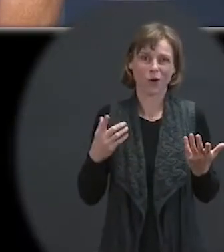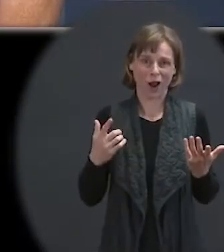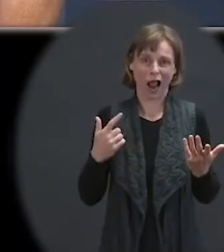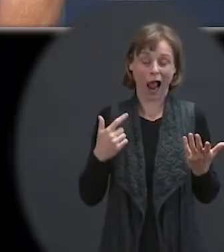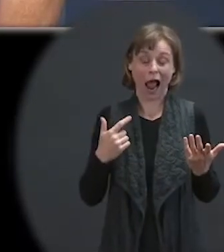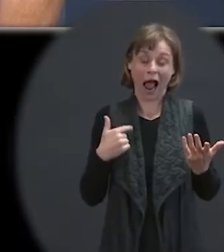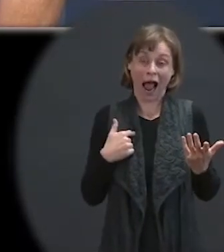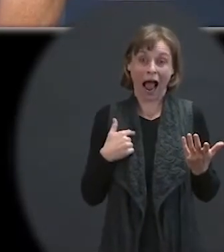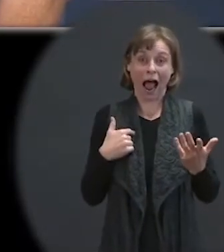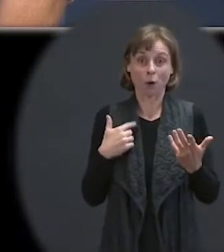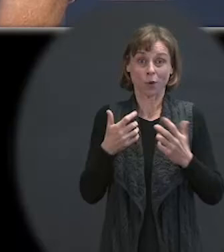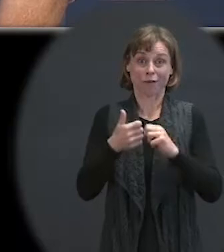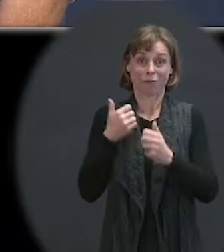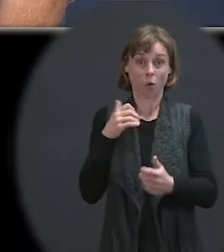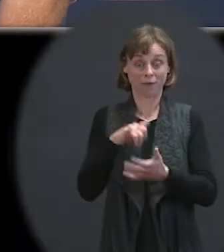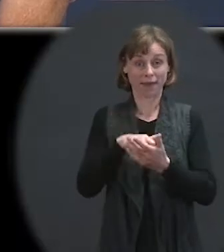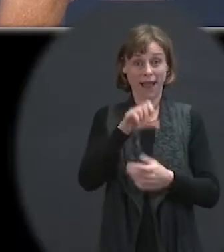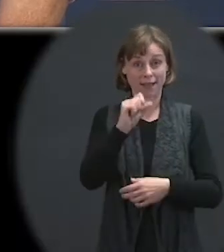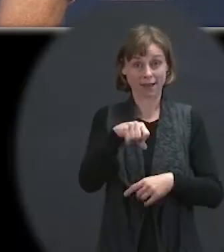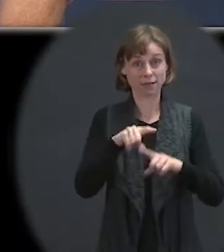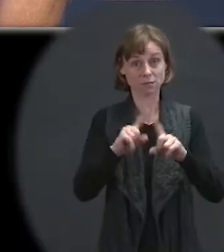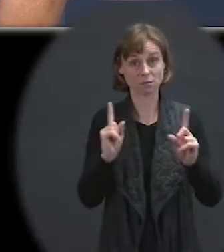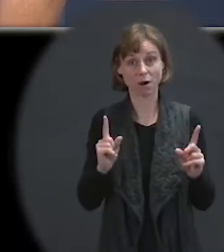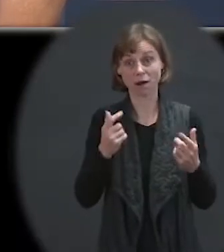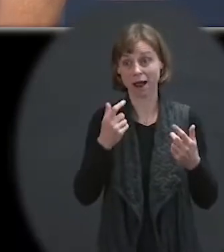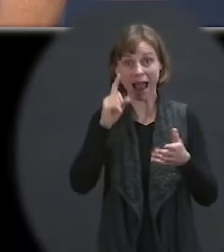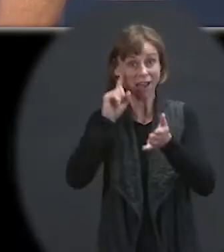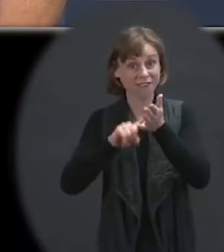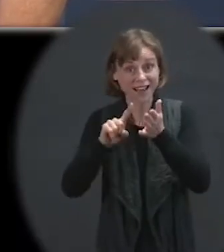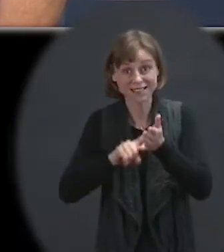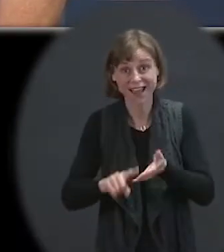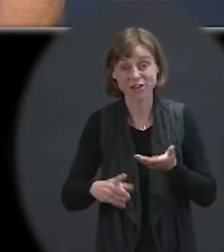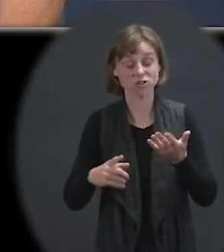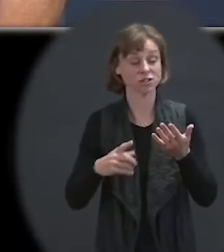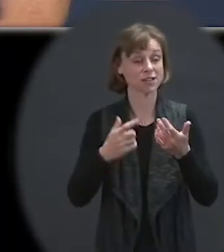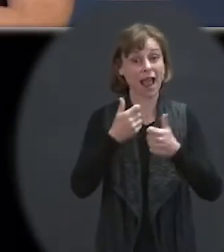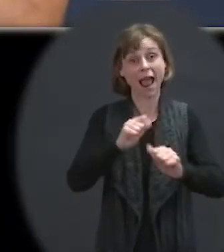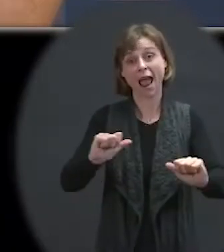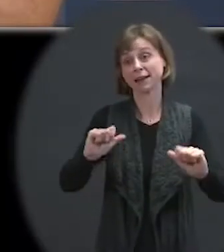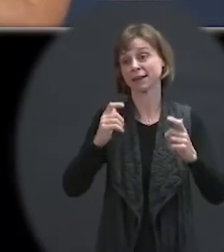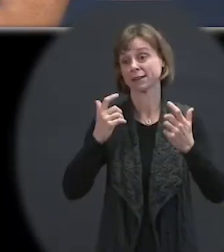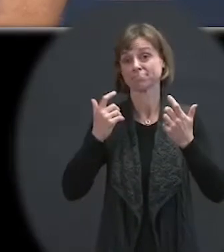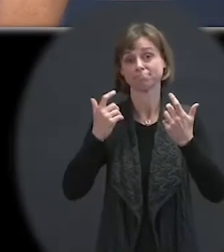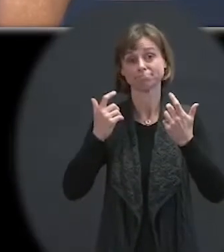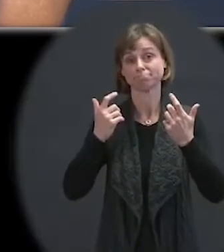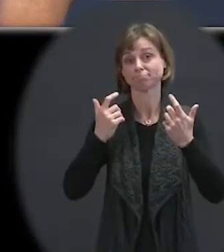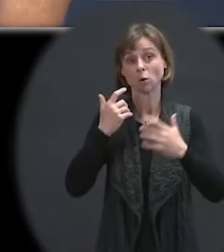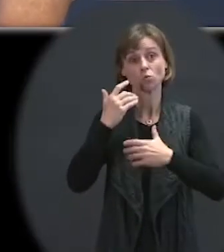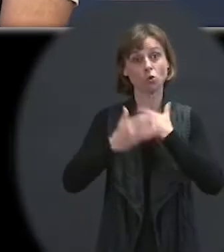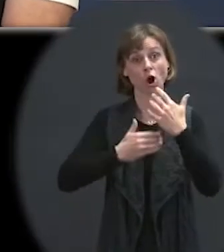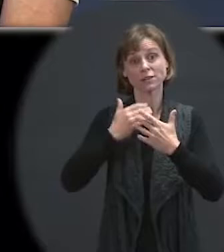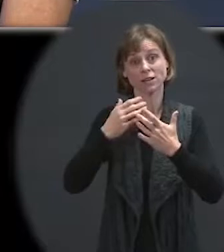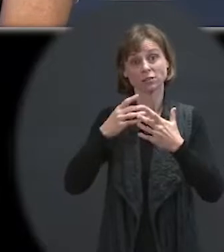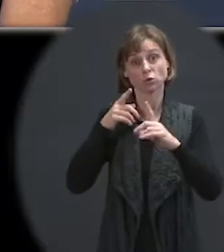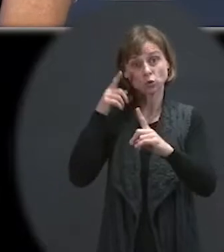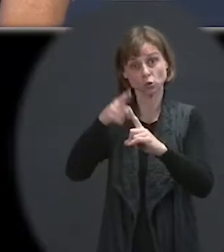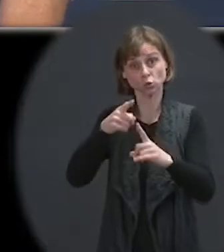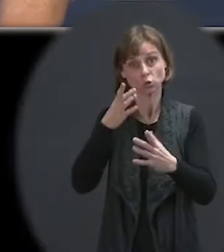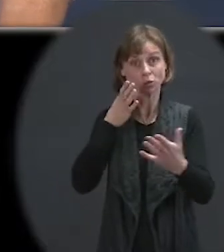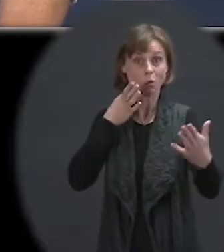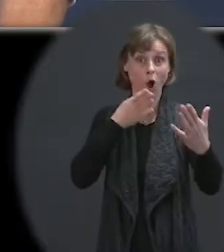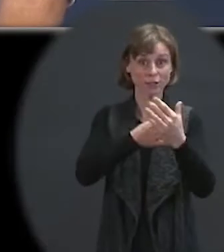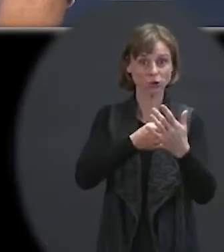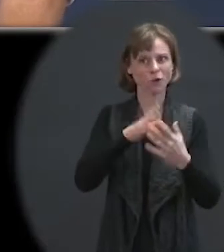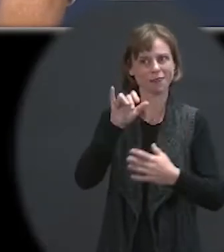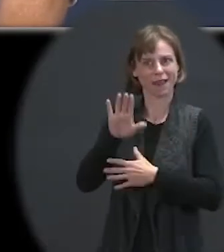to avoid that, but of course, any investigation, any process of moving forward toward a prosecution would be done independently by